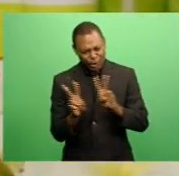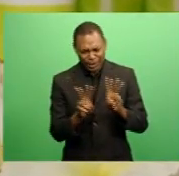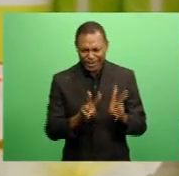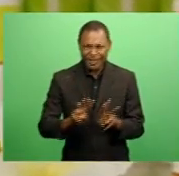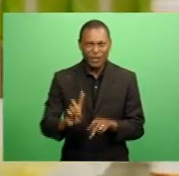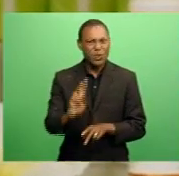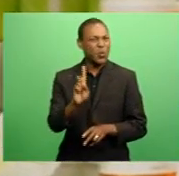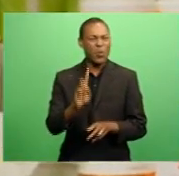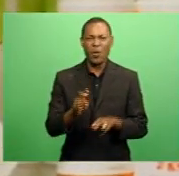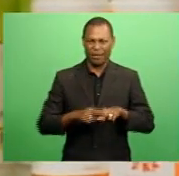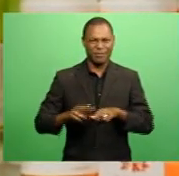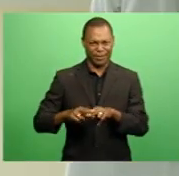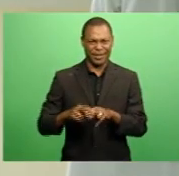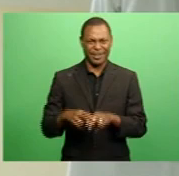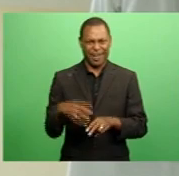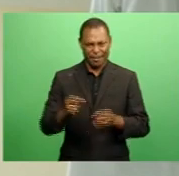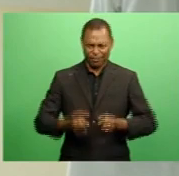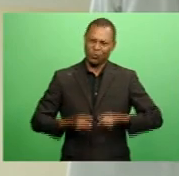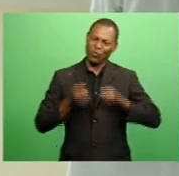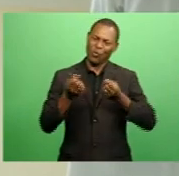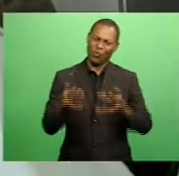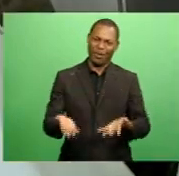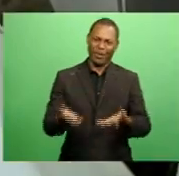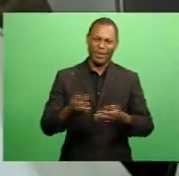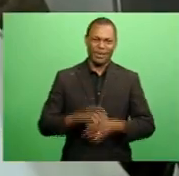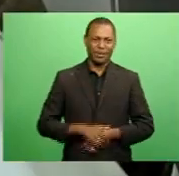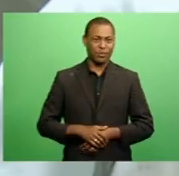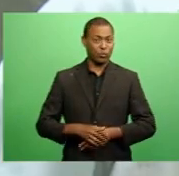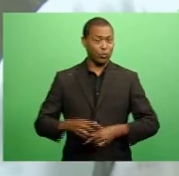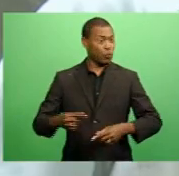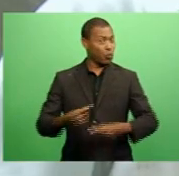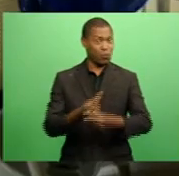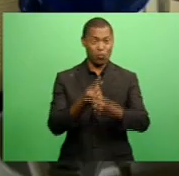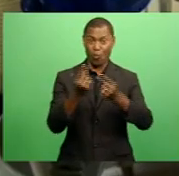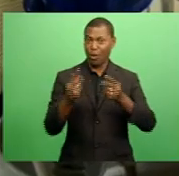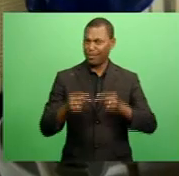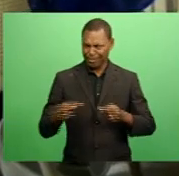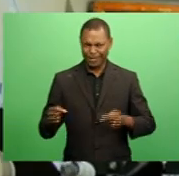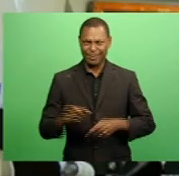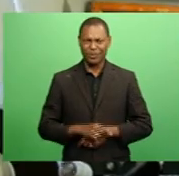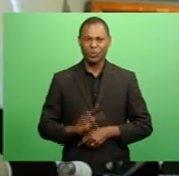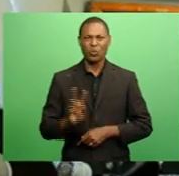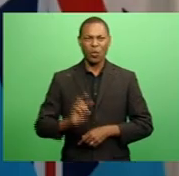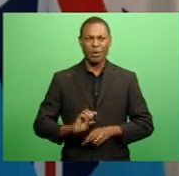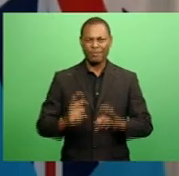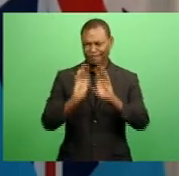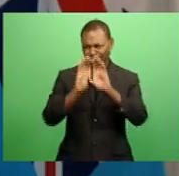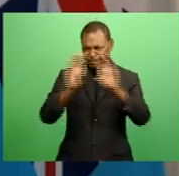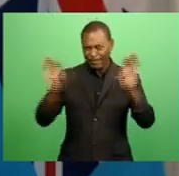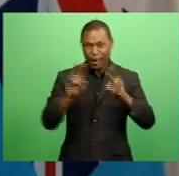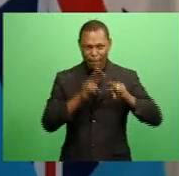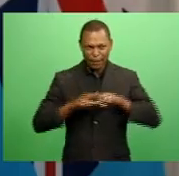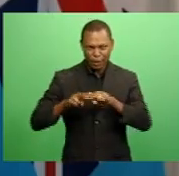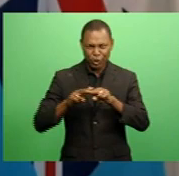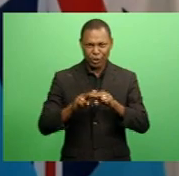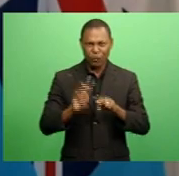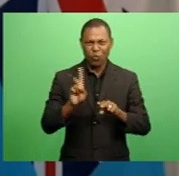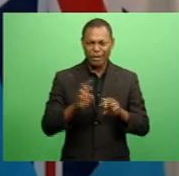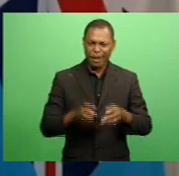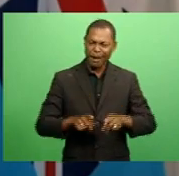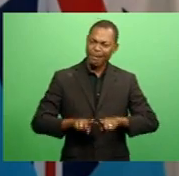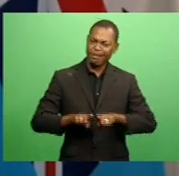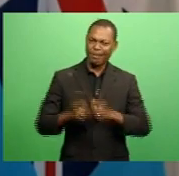has to offer. We have a great product, brand Fiji, that sets us apart due to our